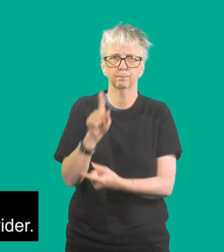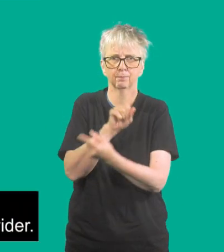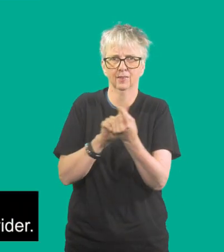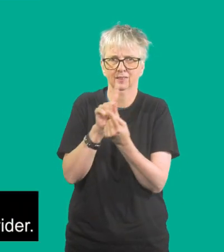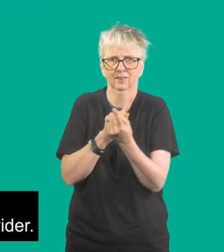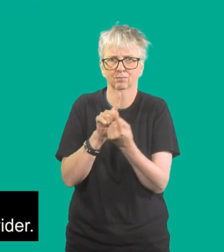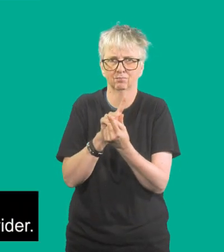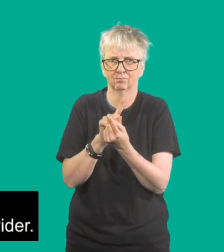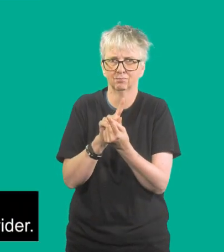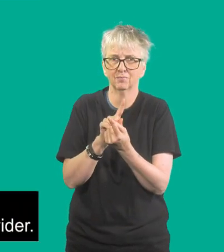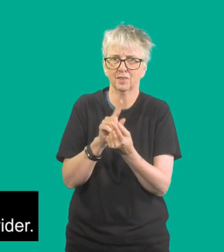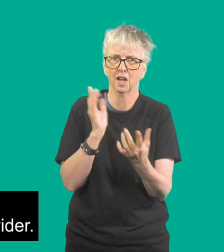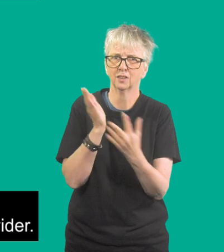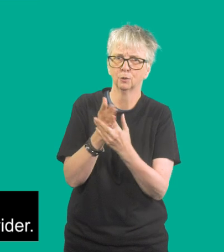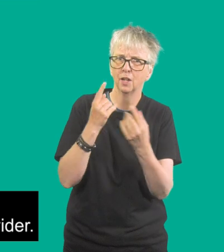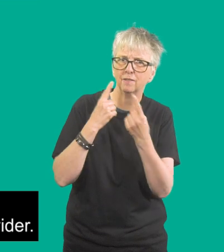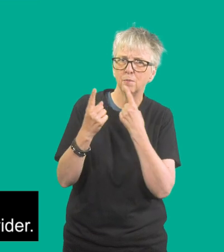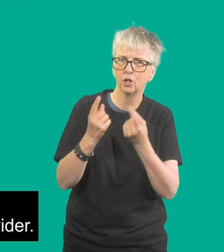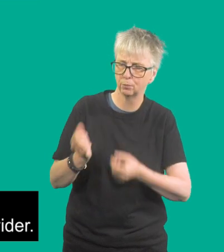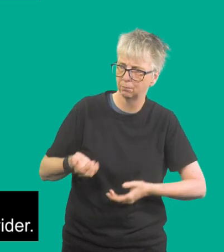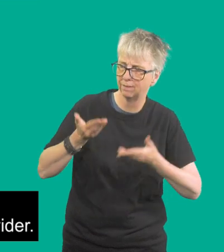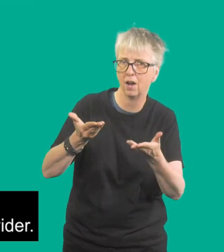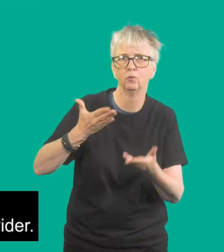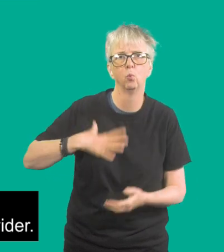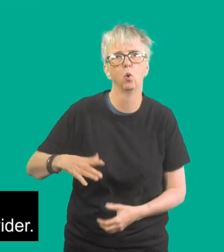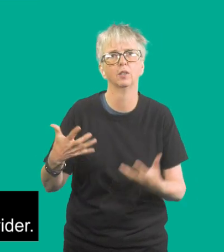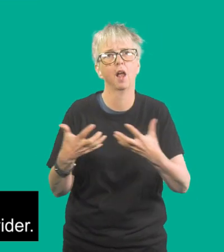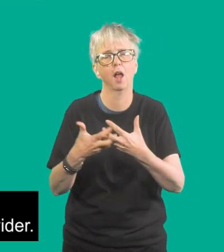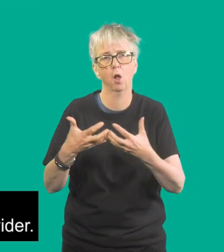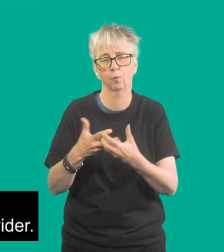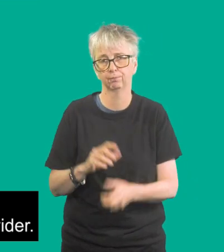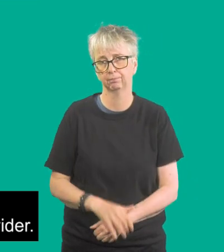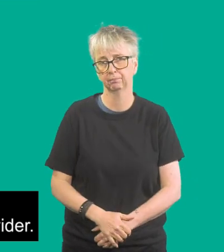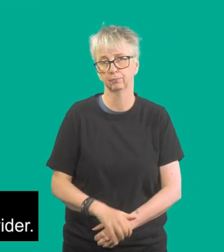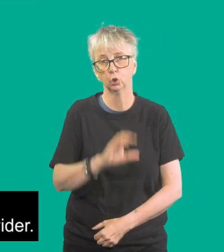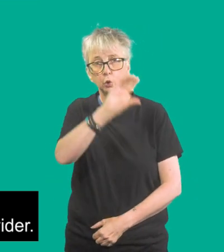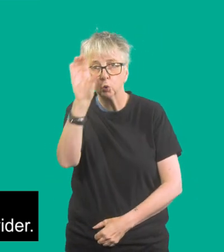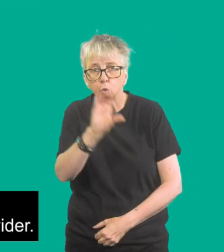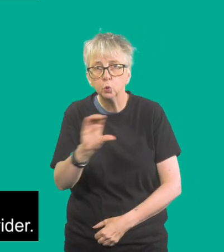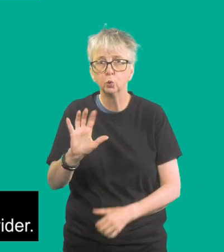This can be held on Zoom or Teams or in person with the accessible information provider.